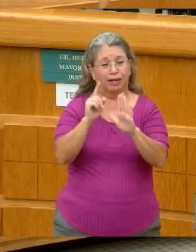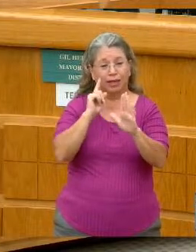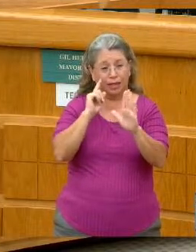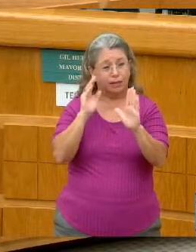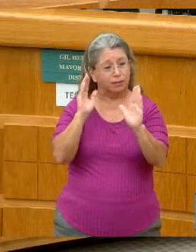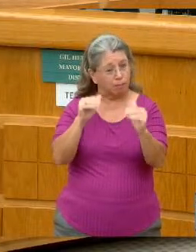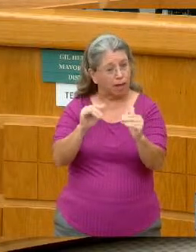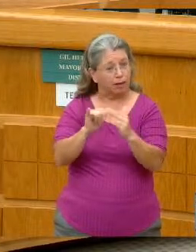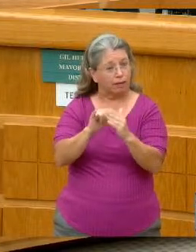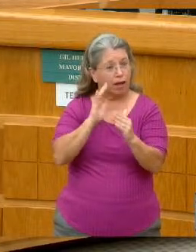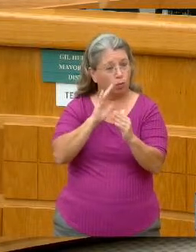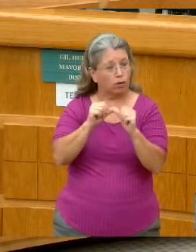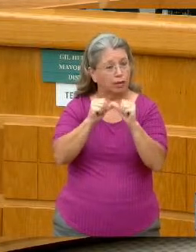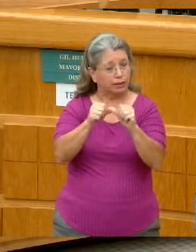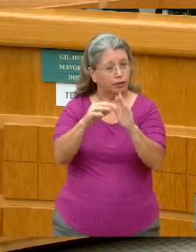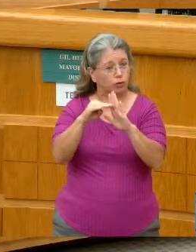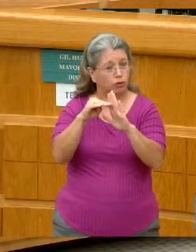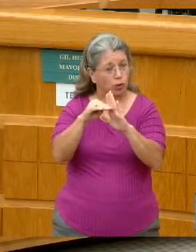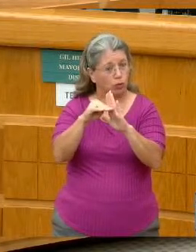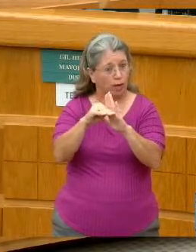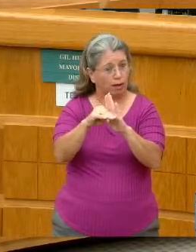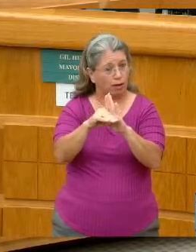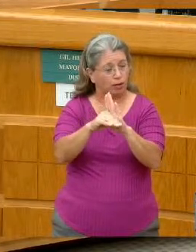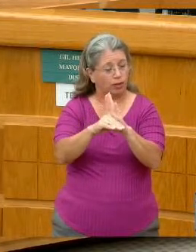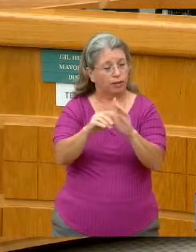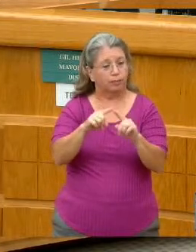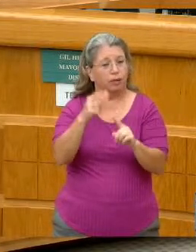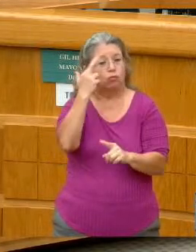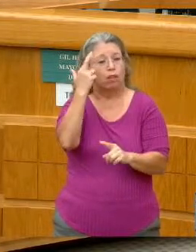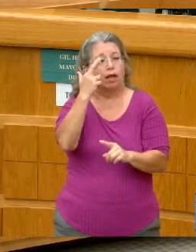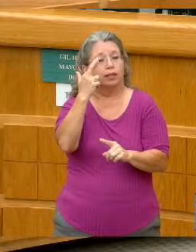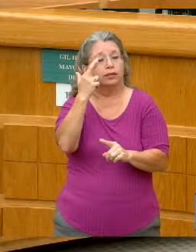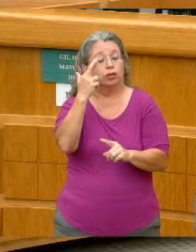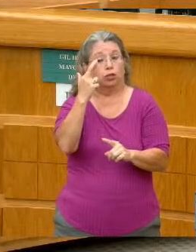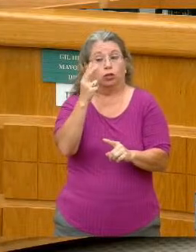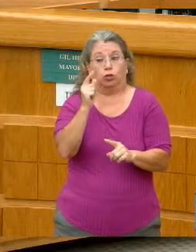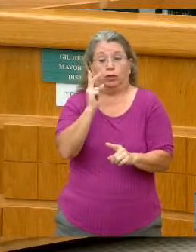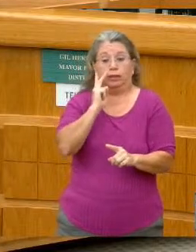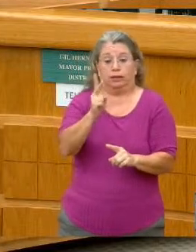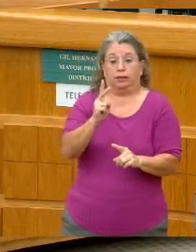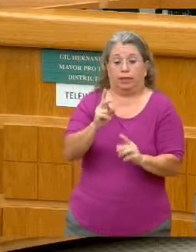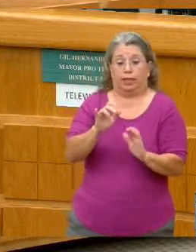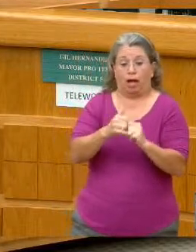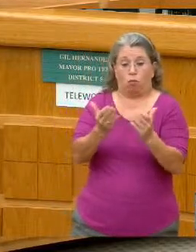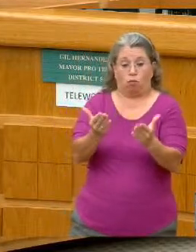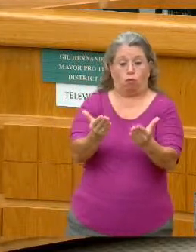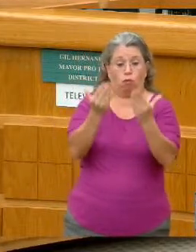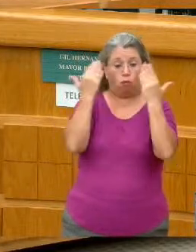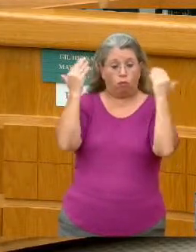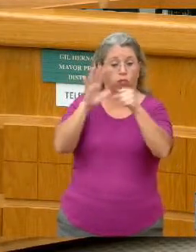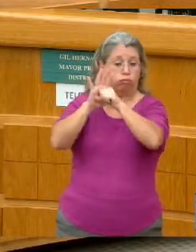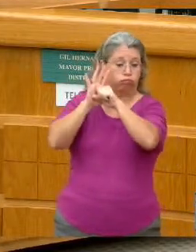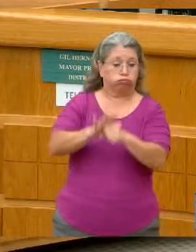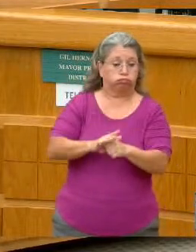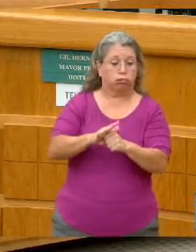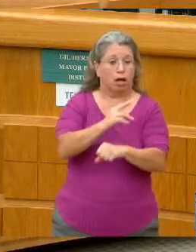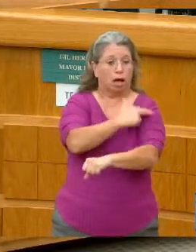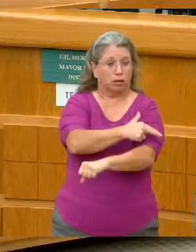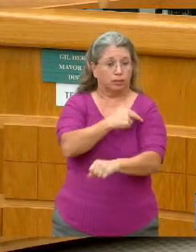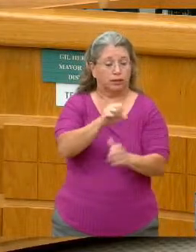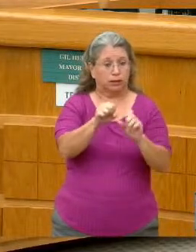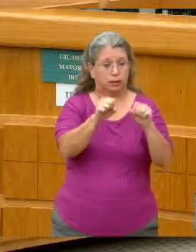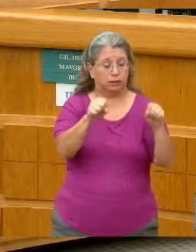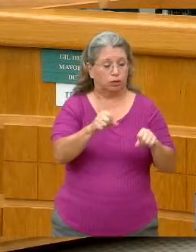continue, but realize that you can tell how stretched the hospital system is by looking at this plot. You have the non-COVID in